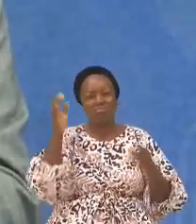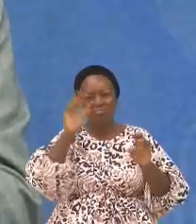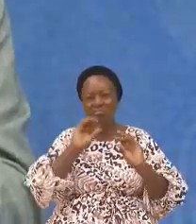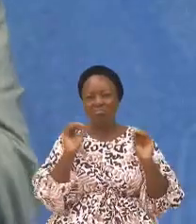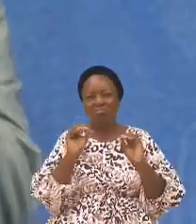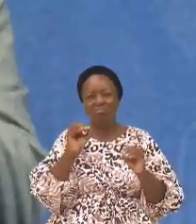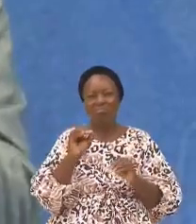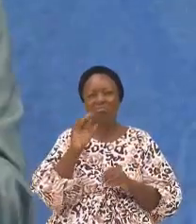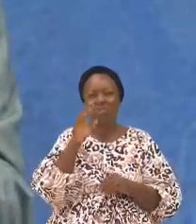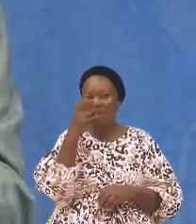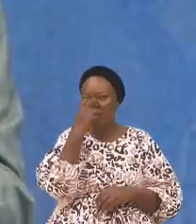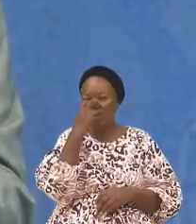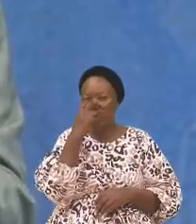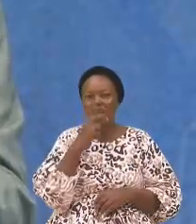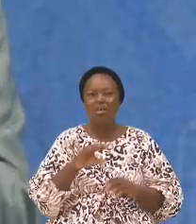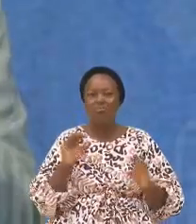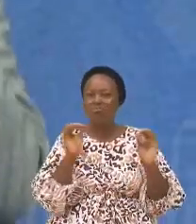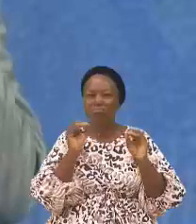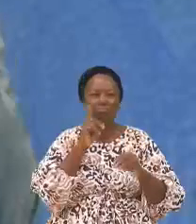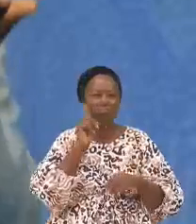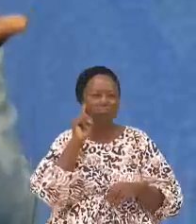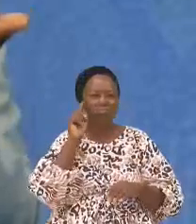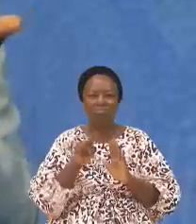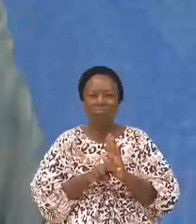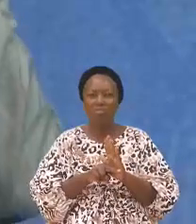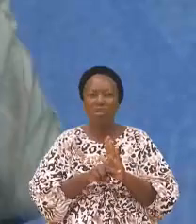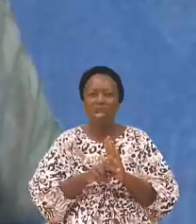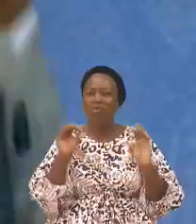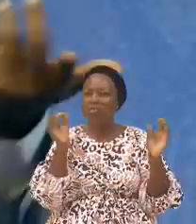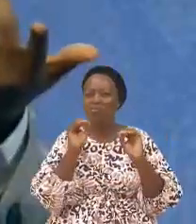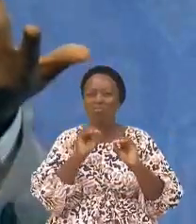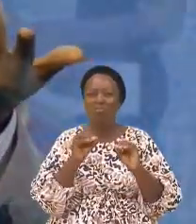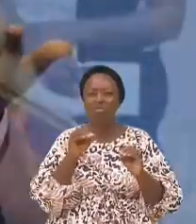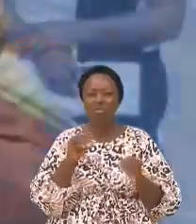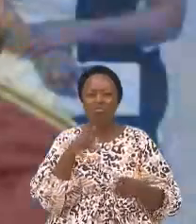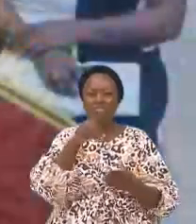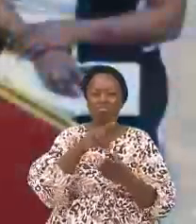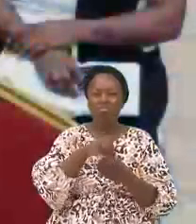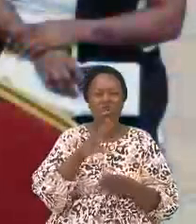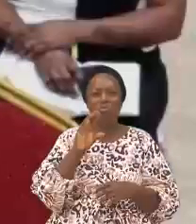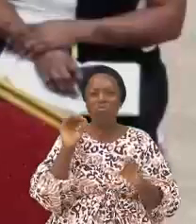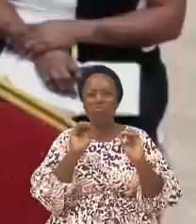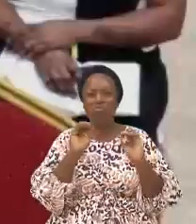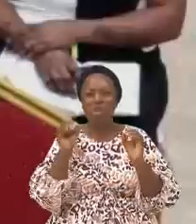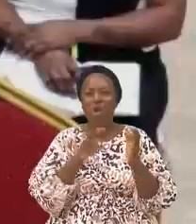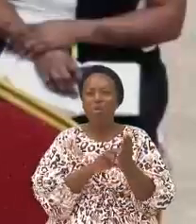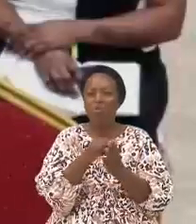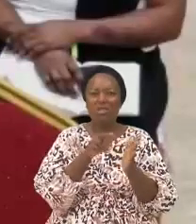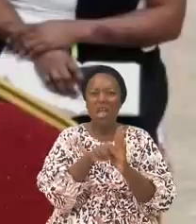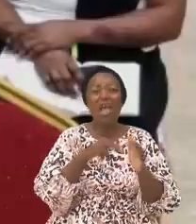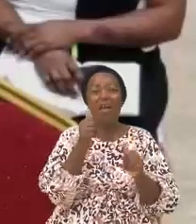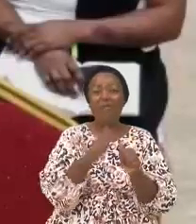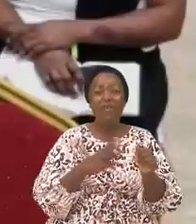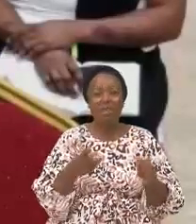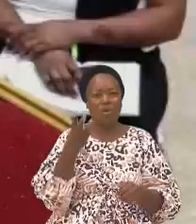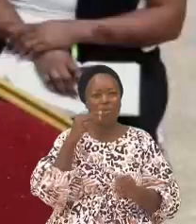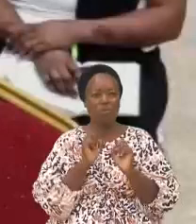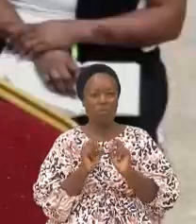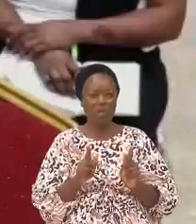sickness, no cancer, no blindness, no deafness, no paralysis,